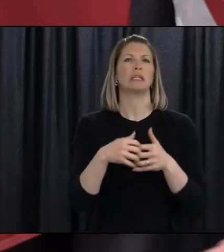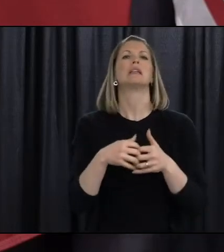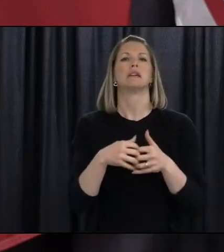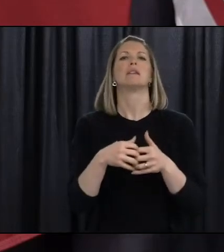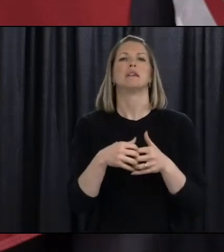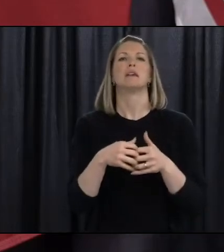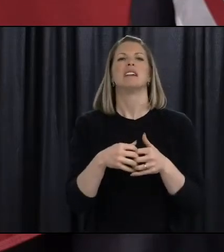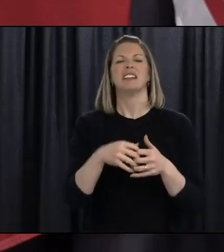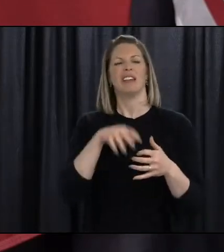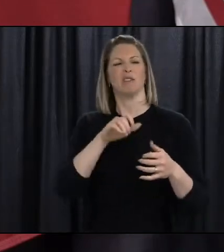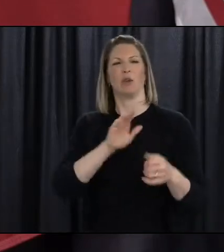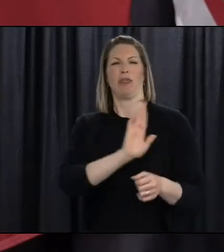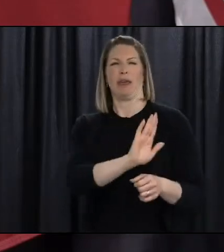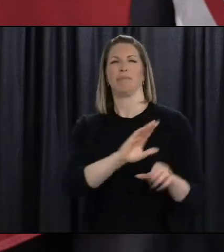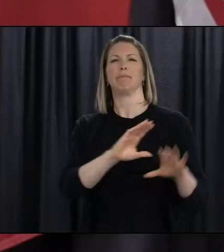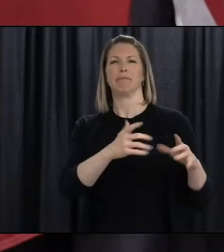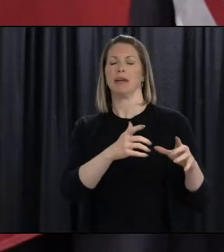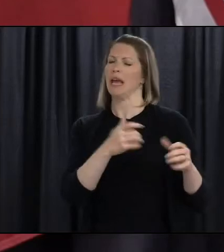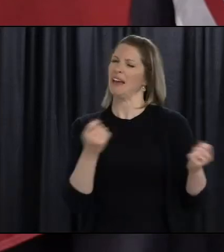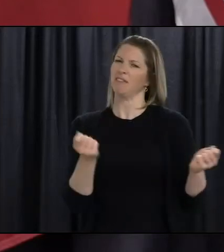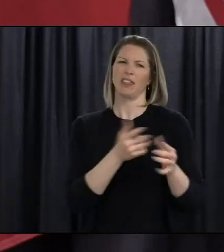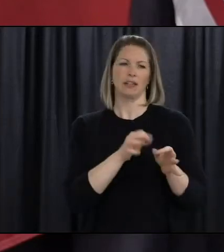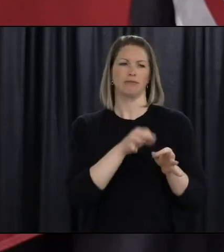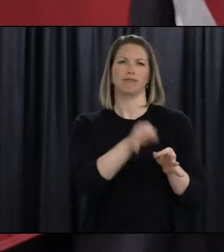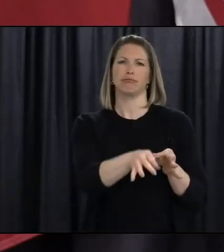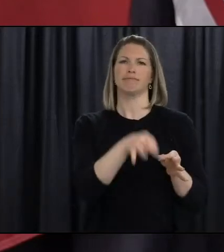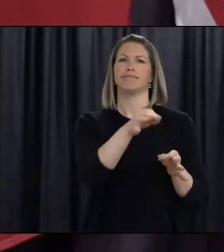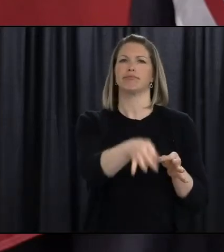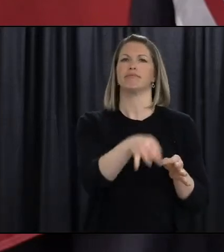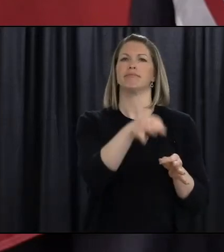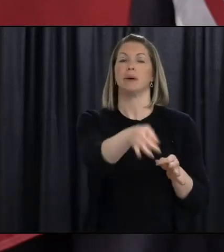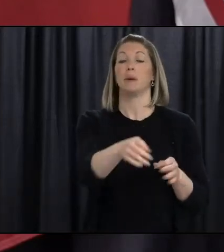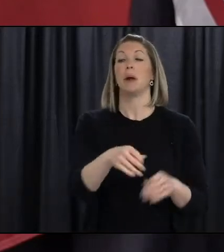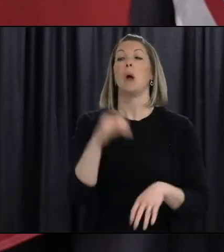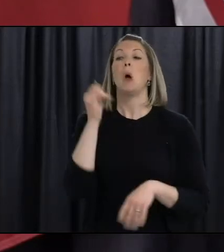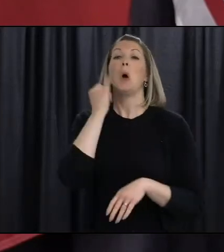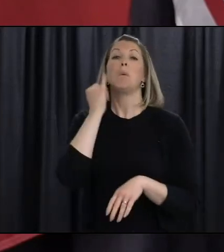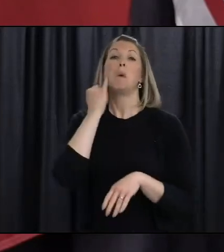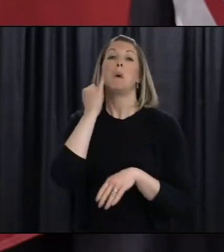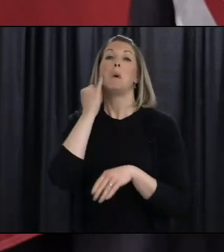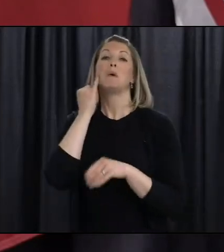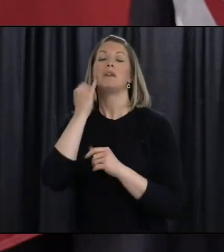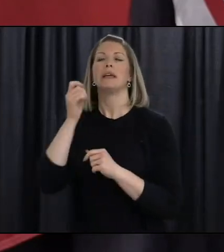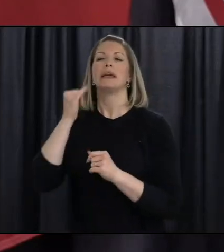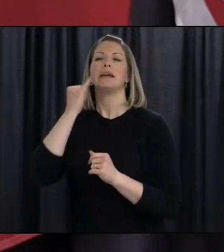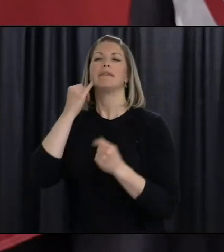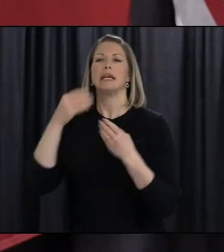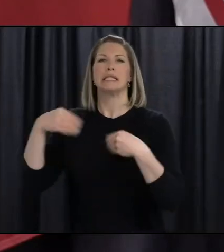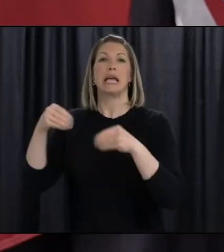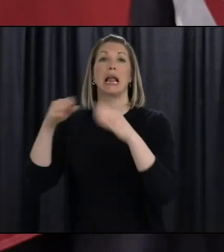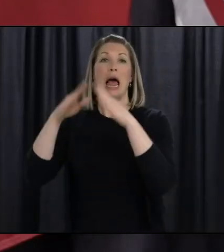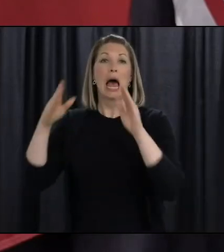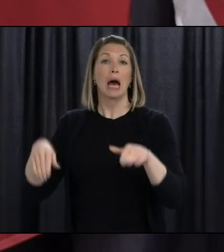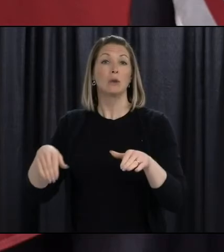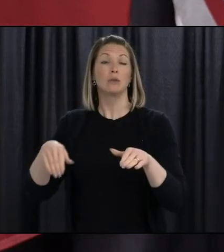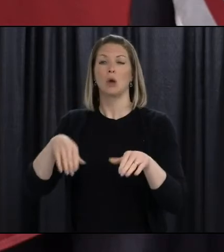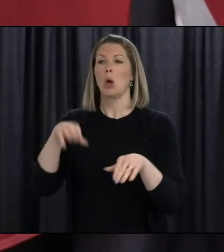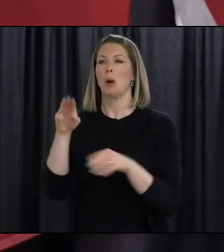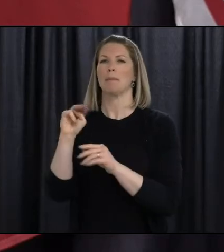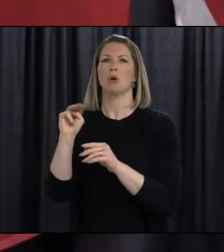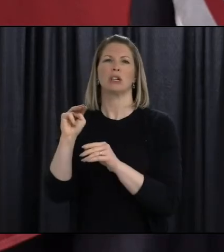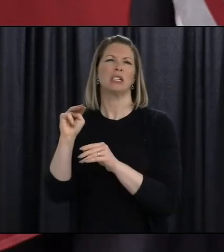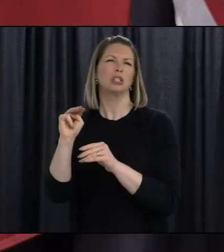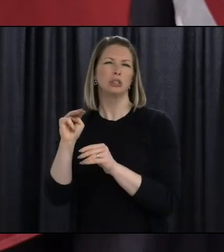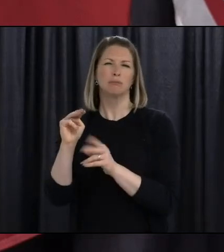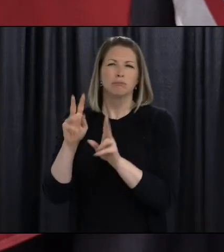or fish processing sector. If you're a real estate salesperson or an agent or a mortgage broker, if you work with an